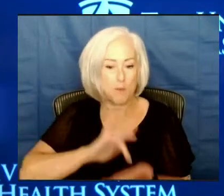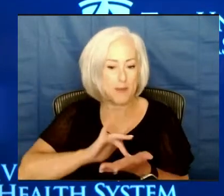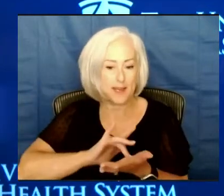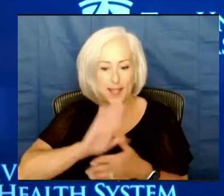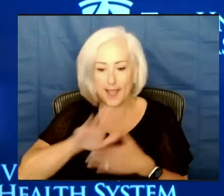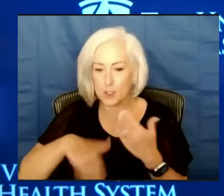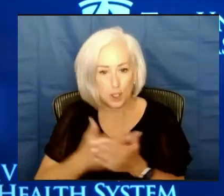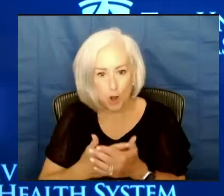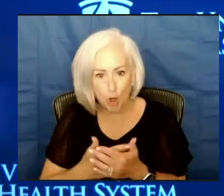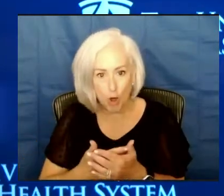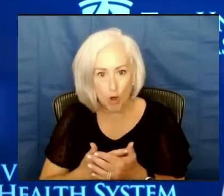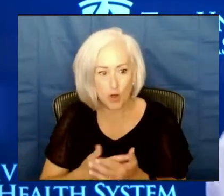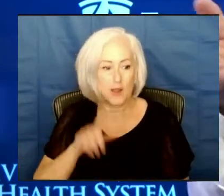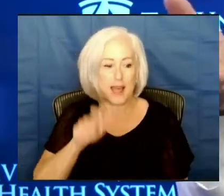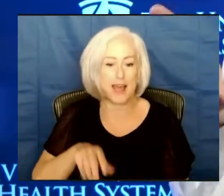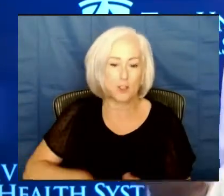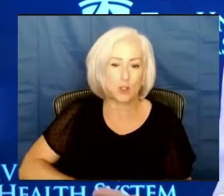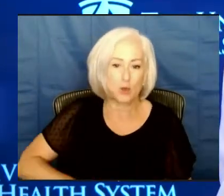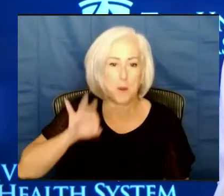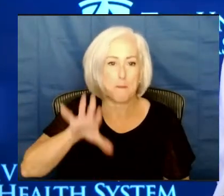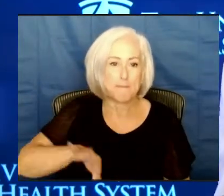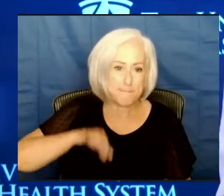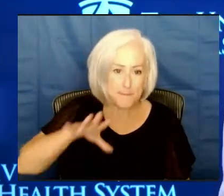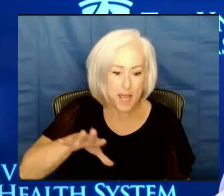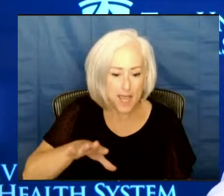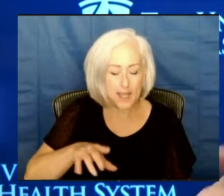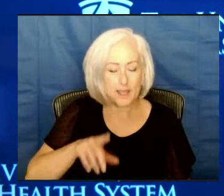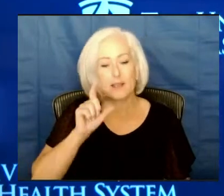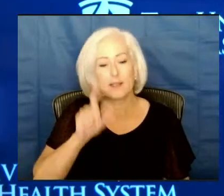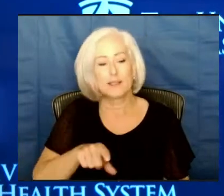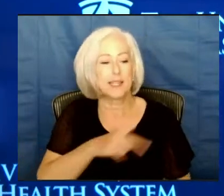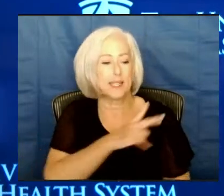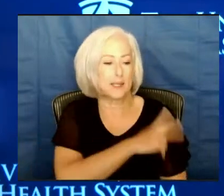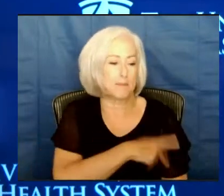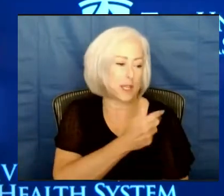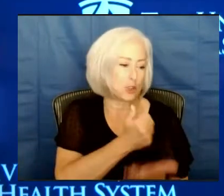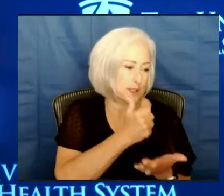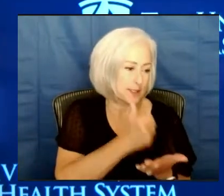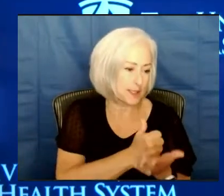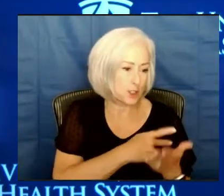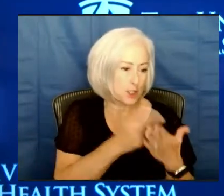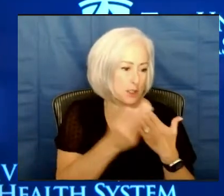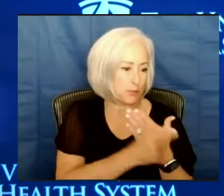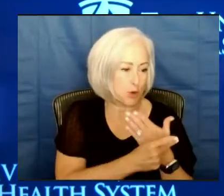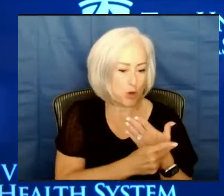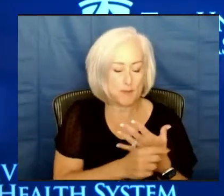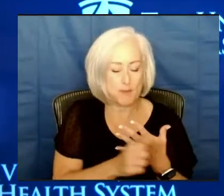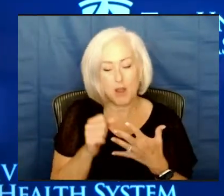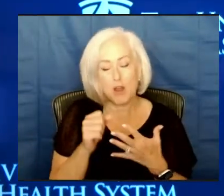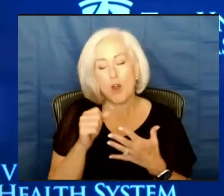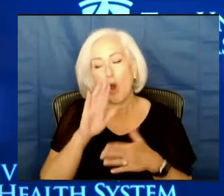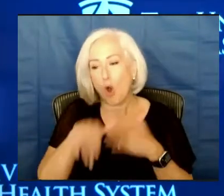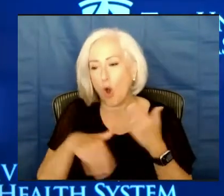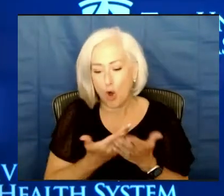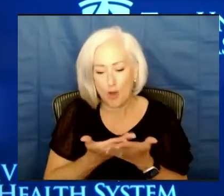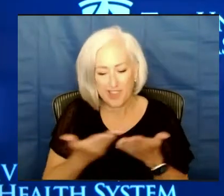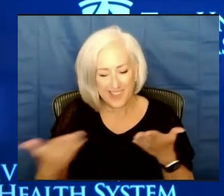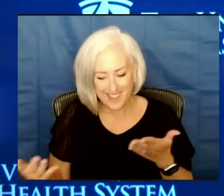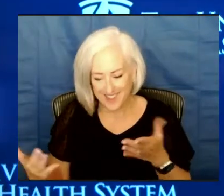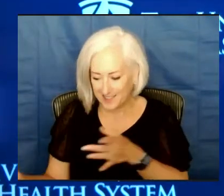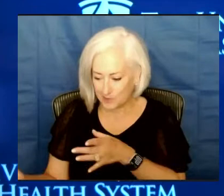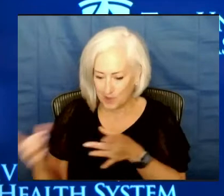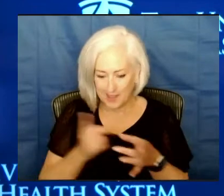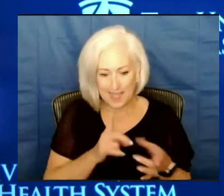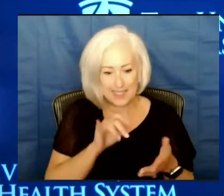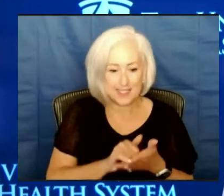to do copays. You want to do copays, you got to go get a patient assistance program. All of that takes time and the ability to navigate,